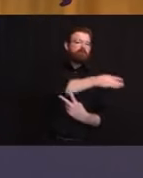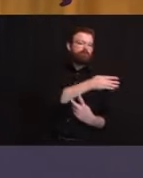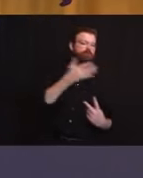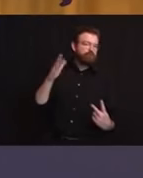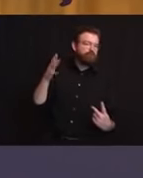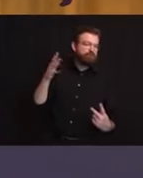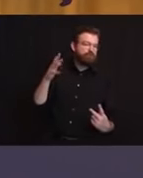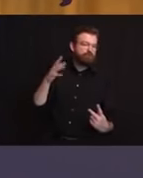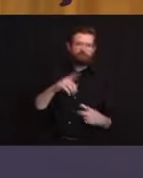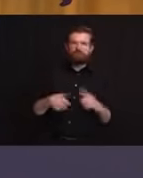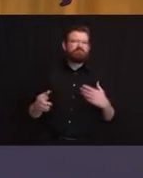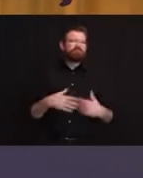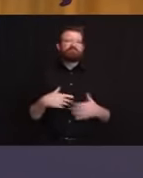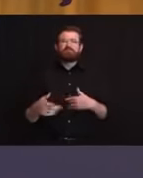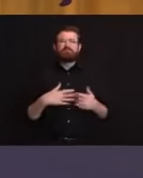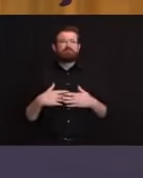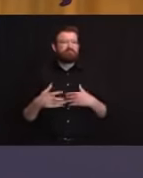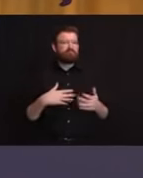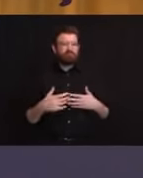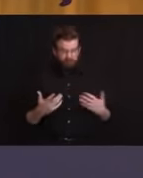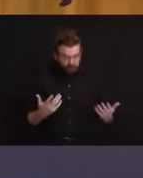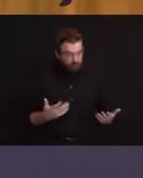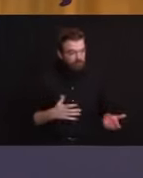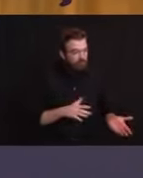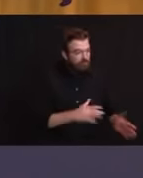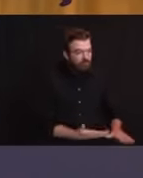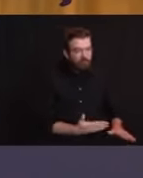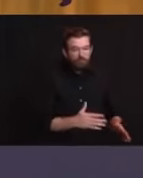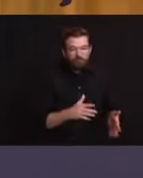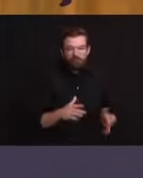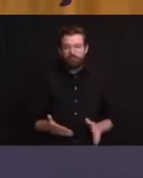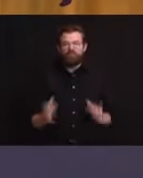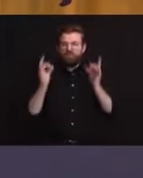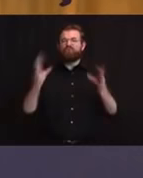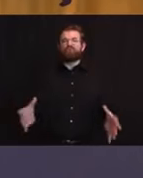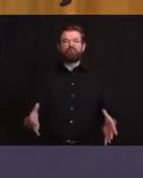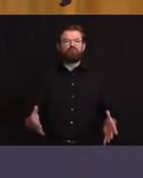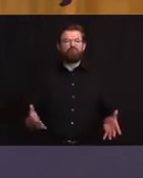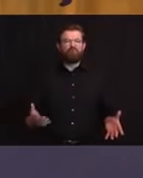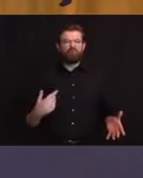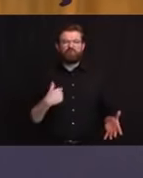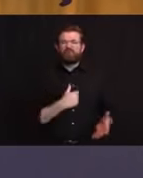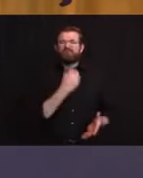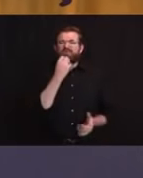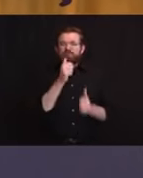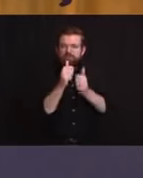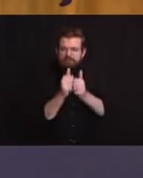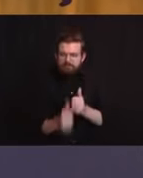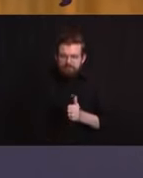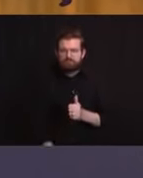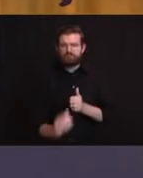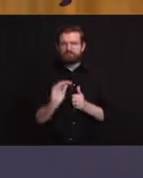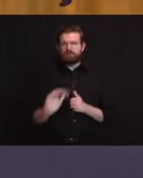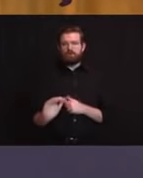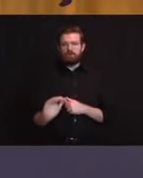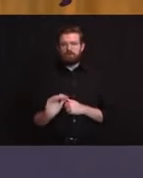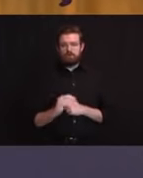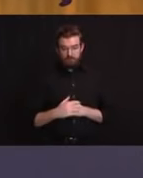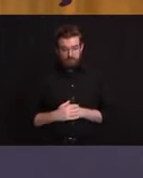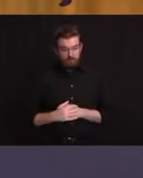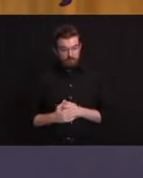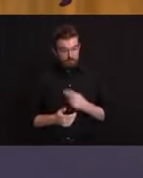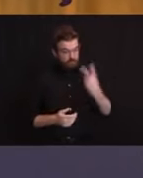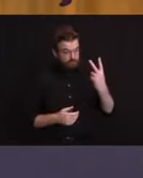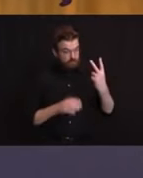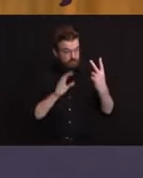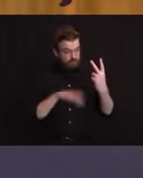of life is a tragedy, and we care about it, each and every one of them. But to have only two losses of life under the